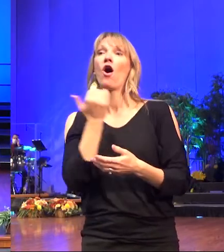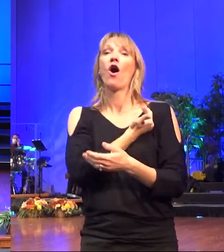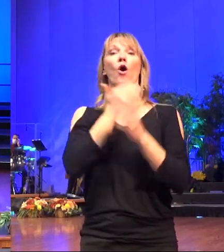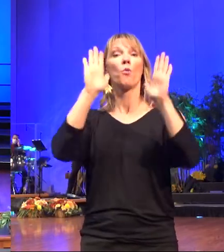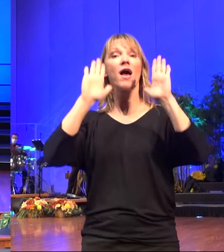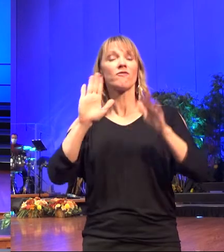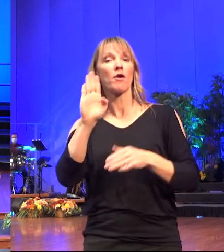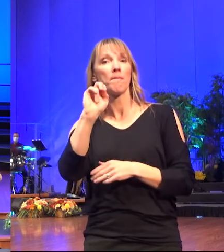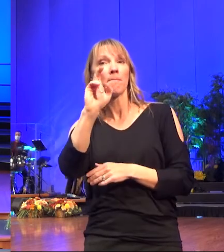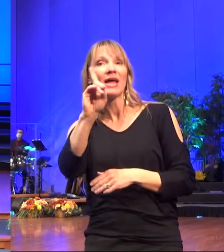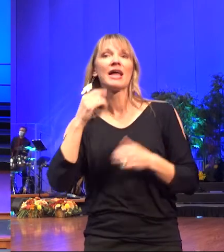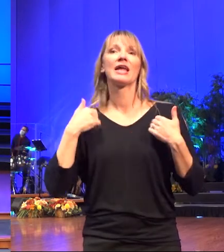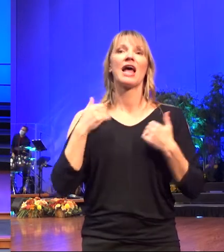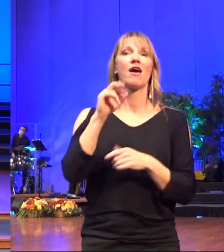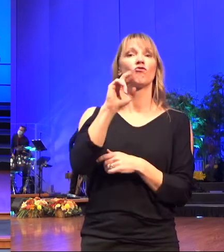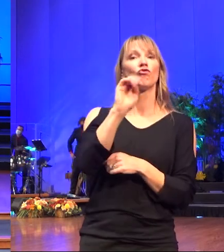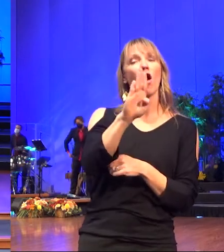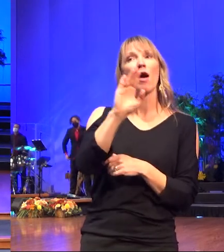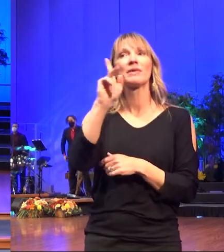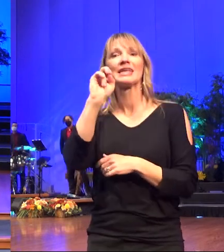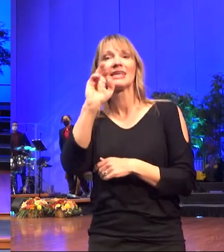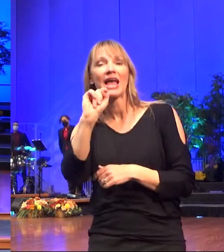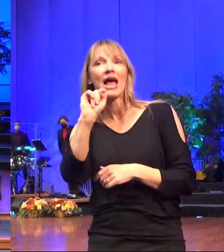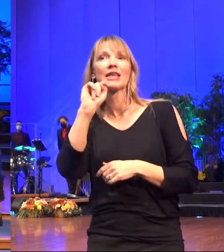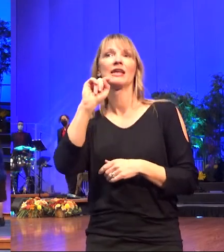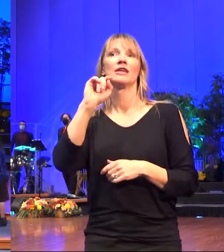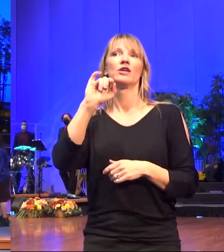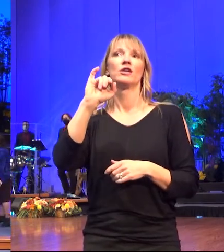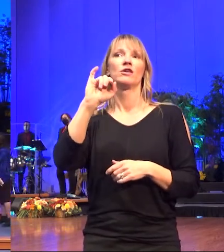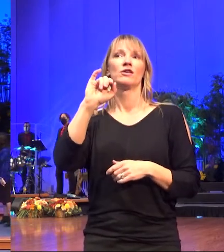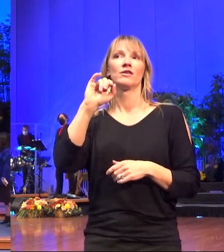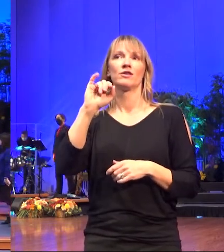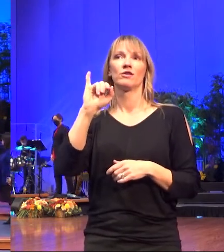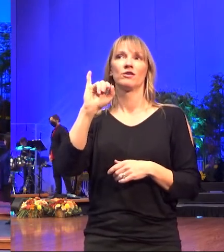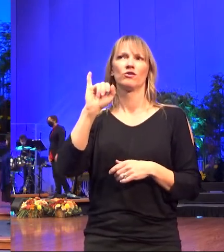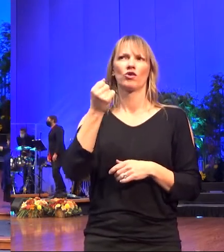And our wonderful band today, we have Rob and Kent and Josh and Bijou.